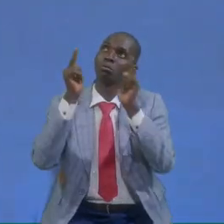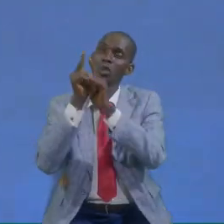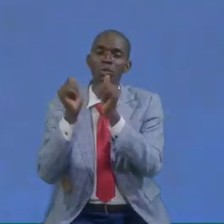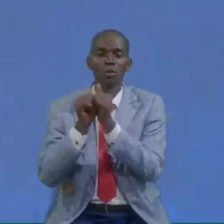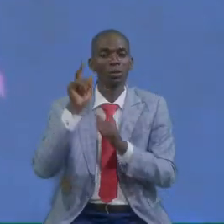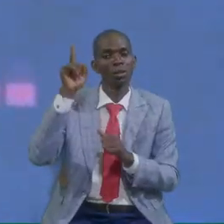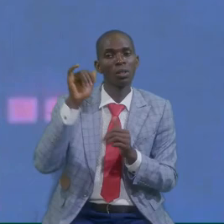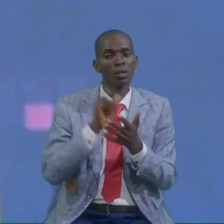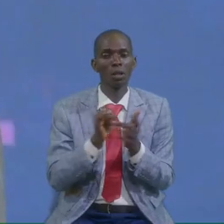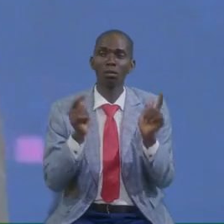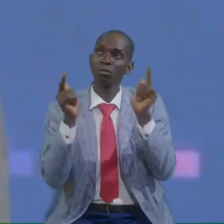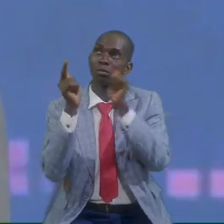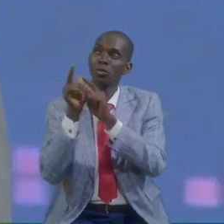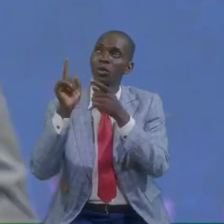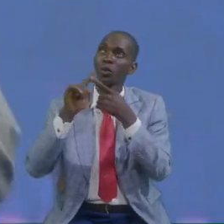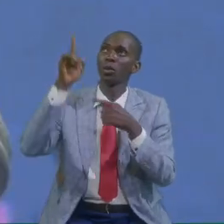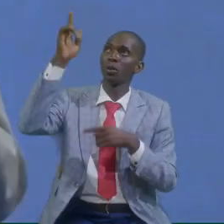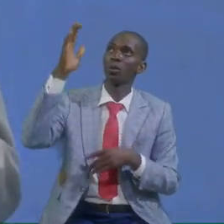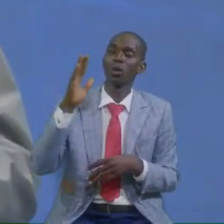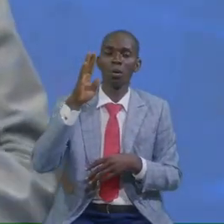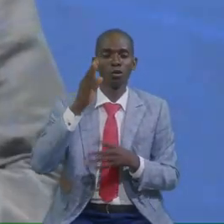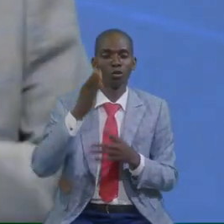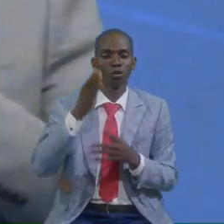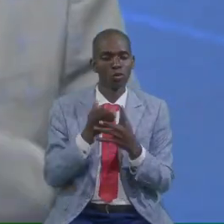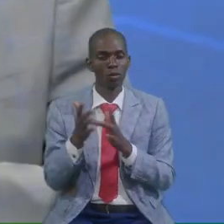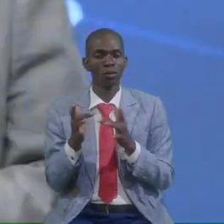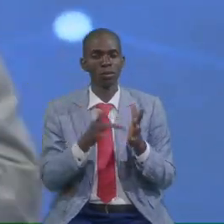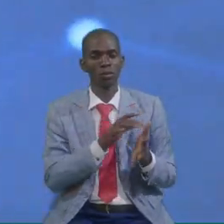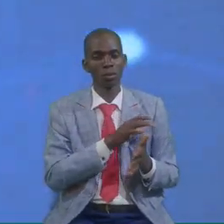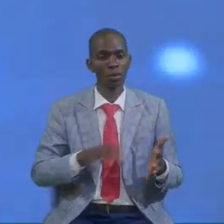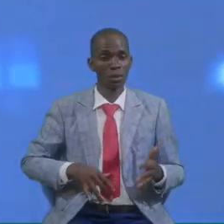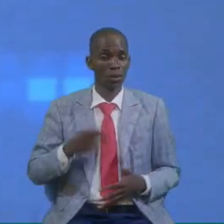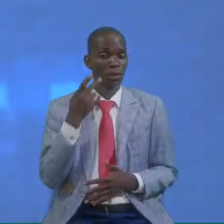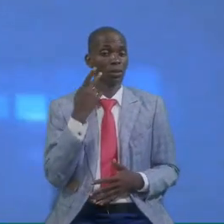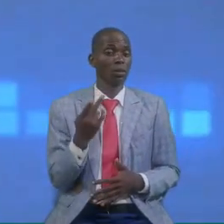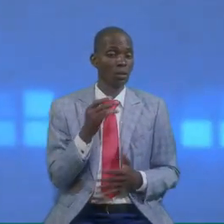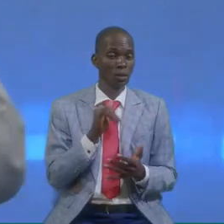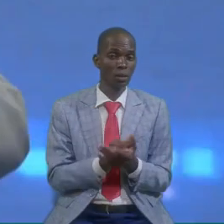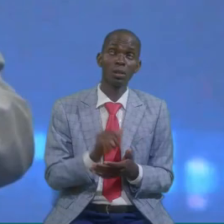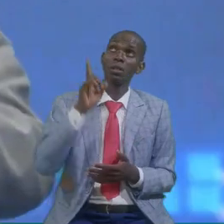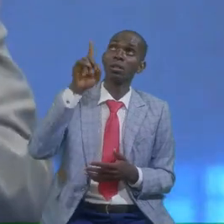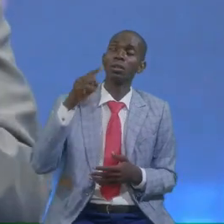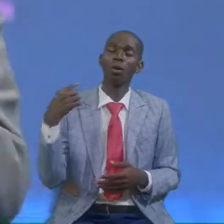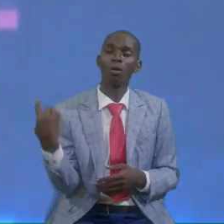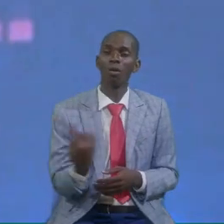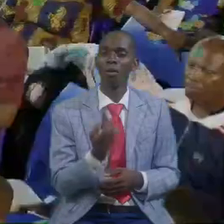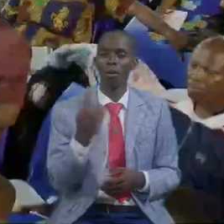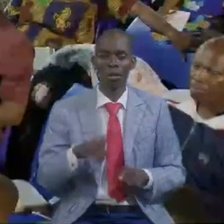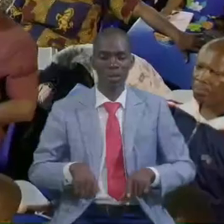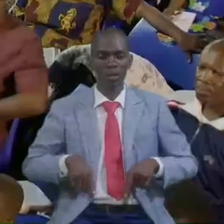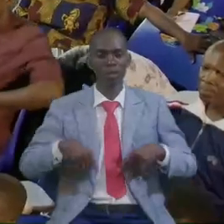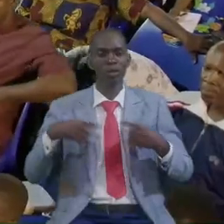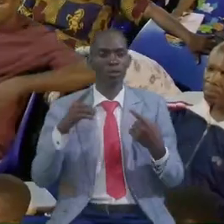that come unto God by him, seeing he ever liveth to